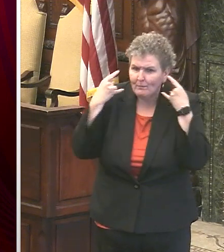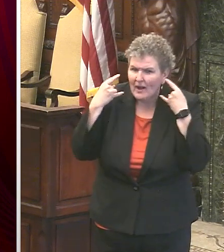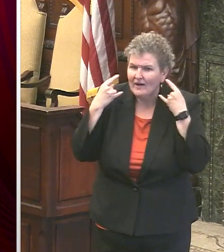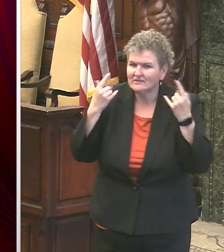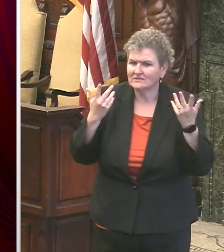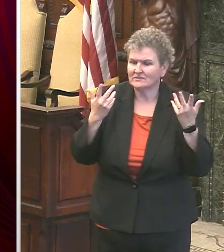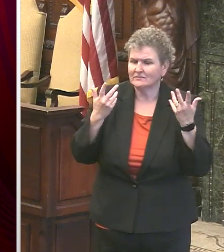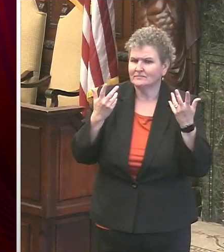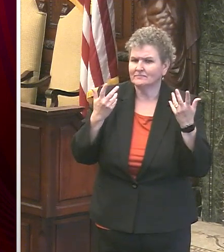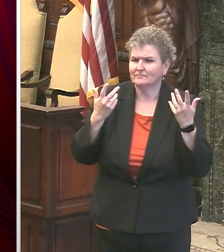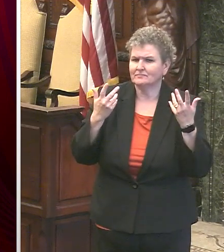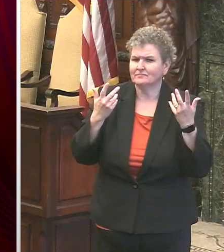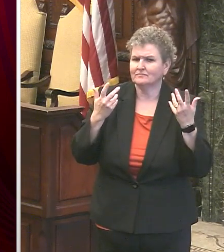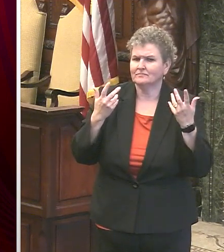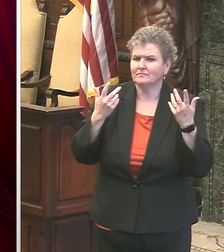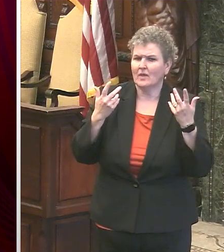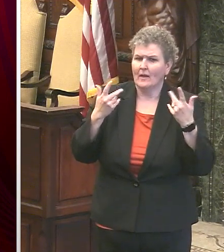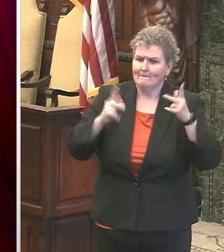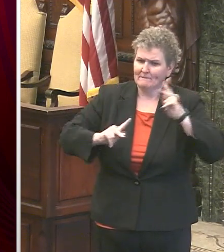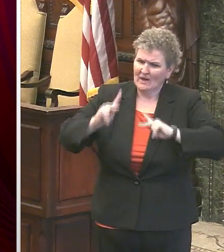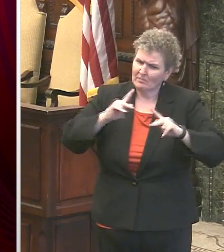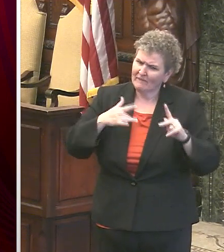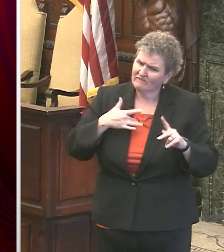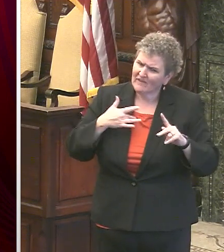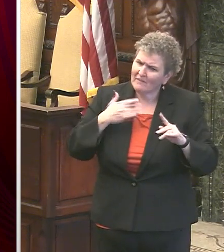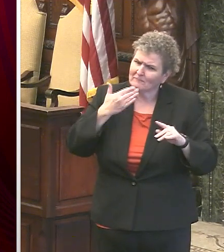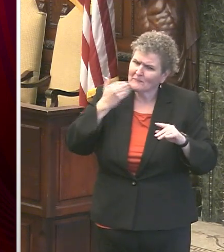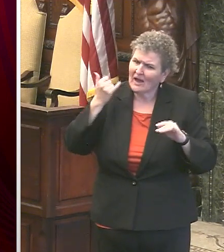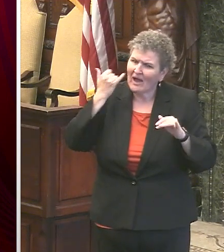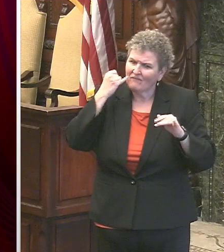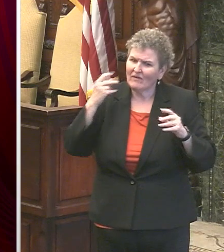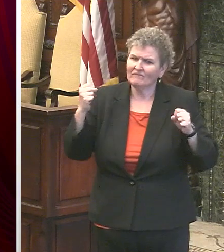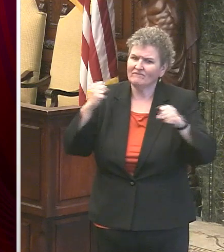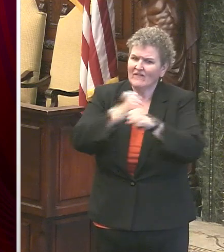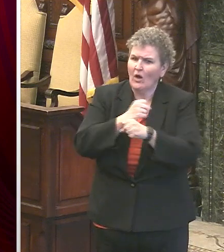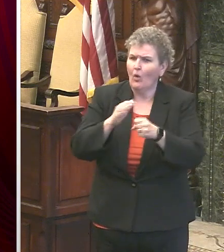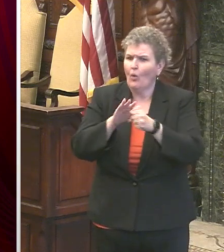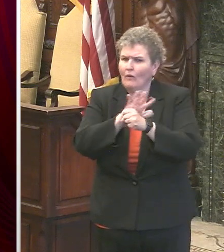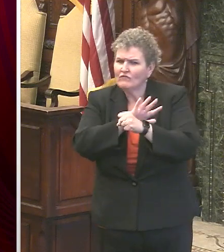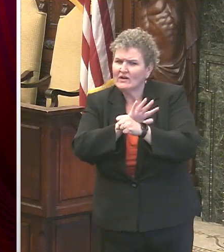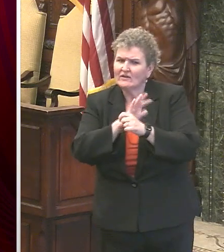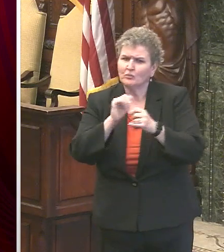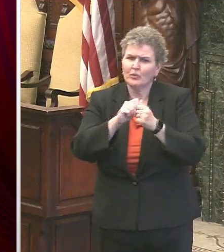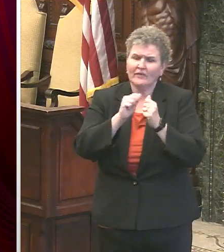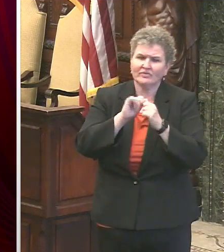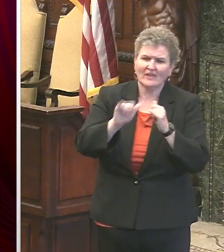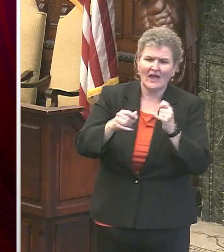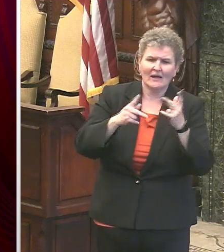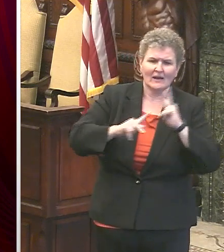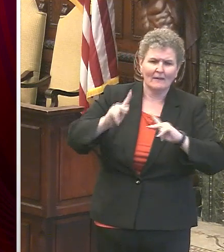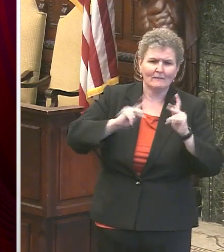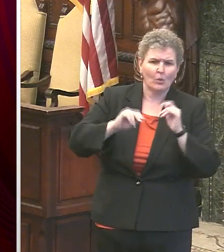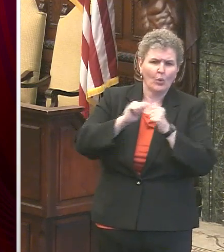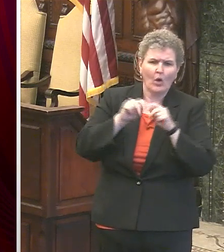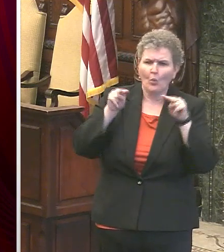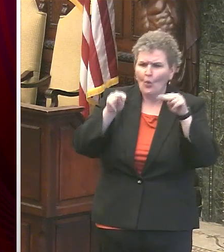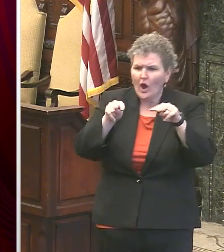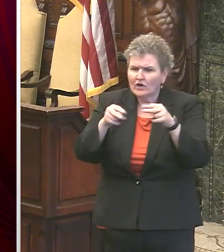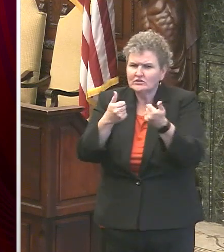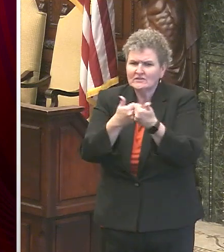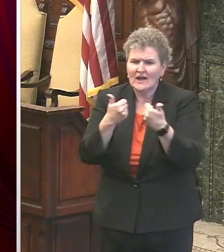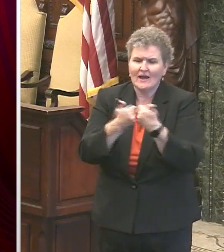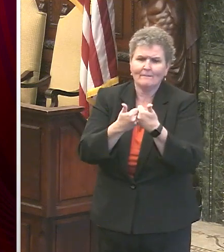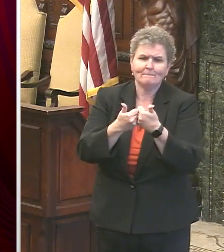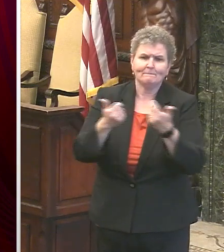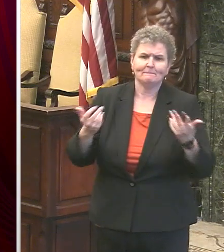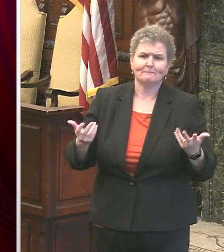is to make folks feel better about fighting COVID, but not necessarily to allow all that many folks in to watch the game. Well, first of